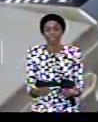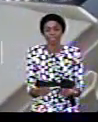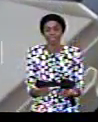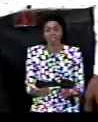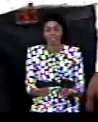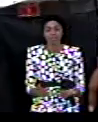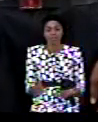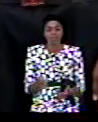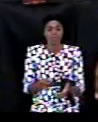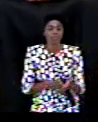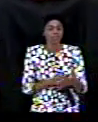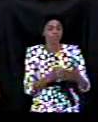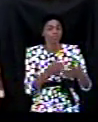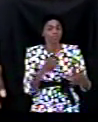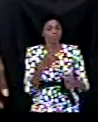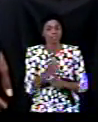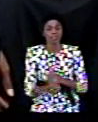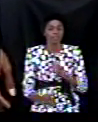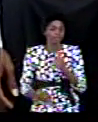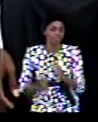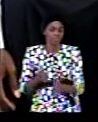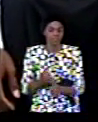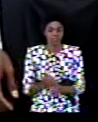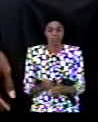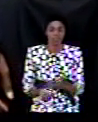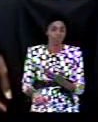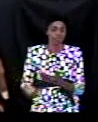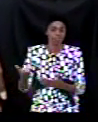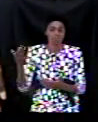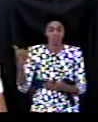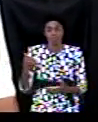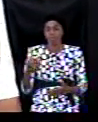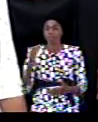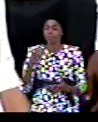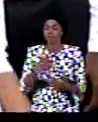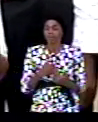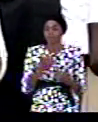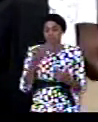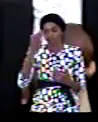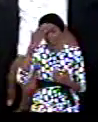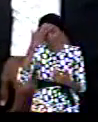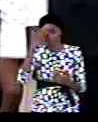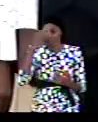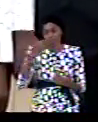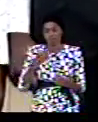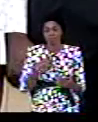this. Long before the ages, you predestined me